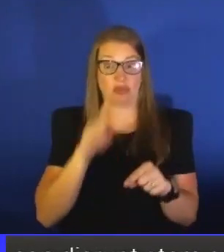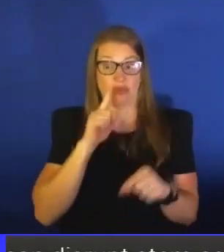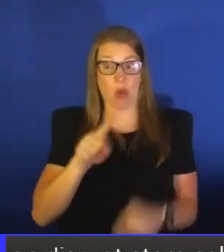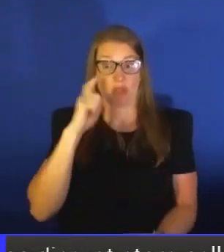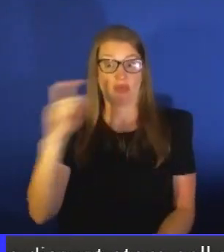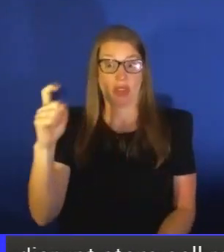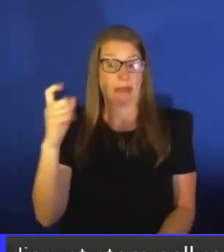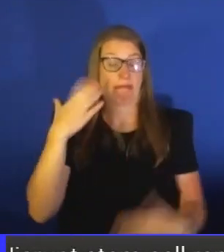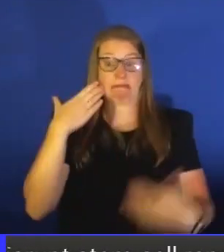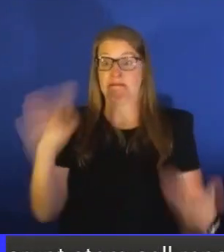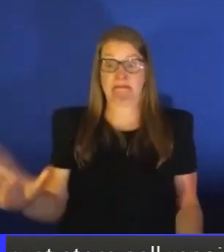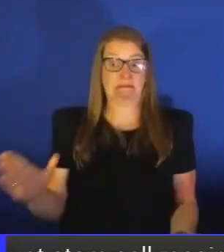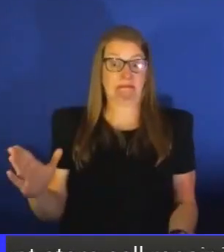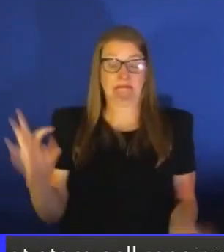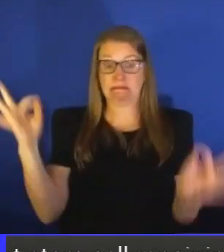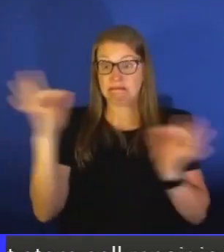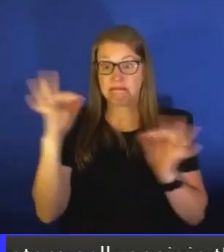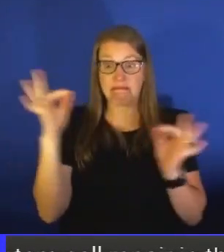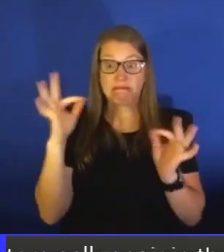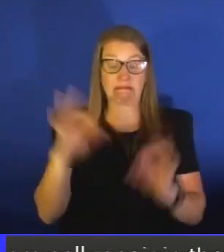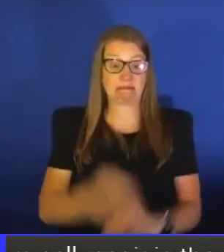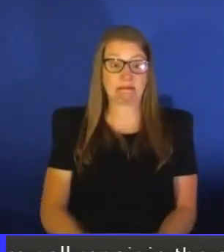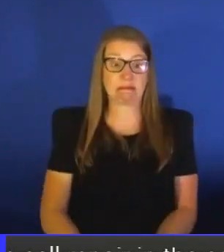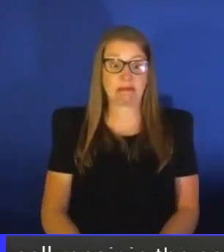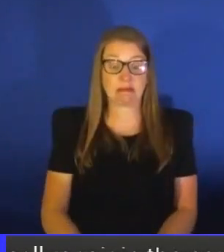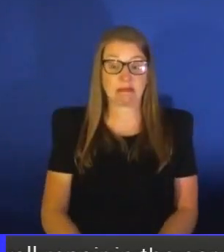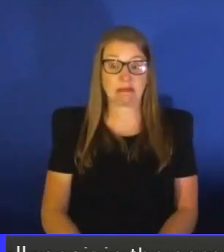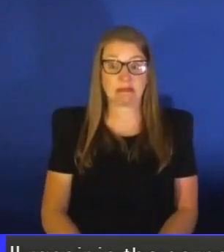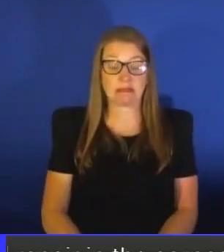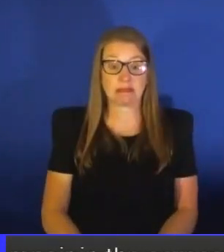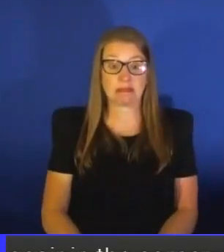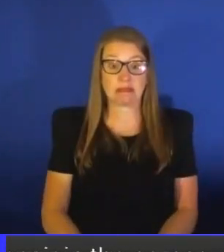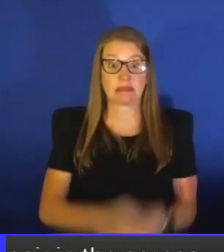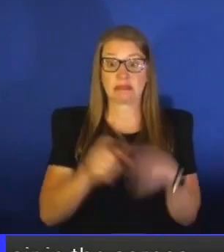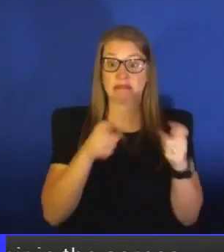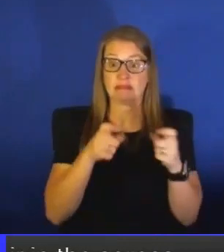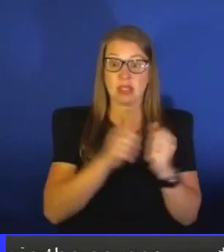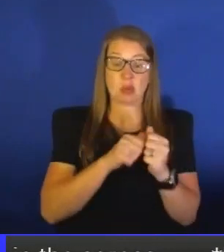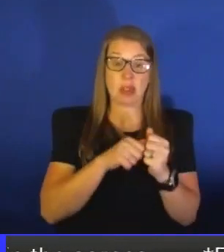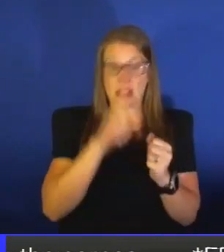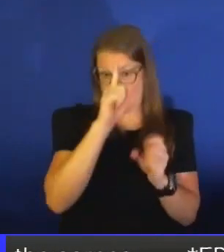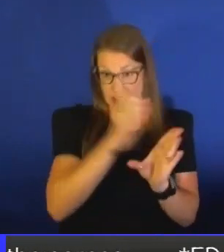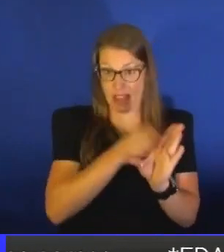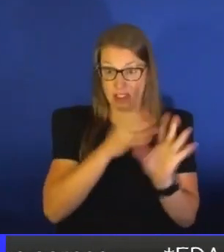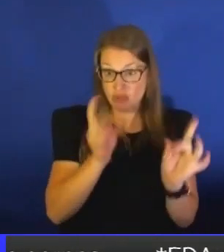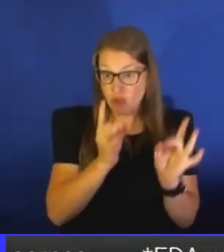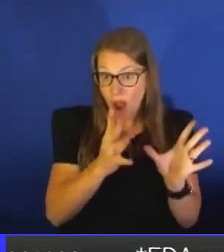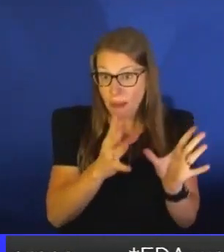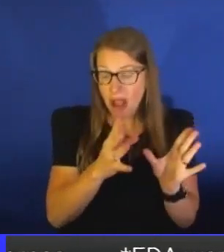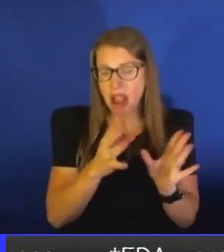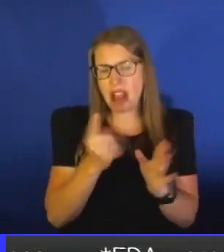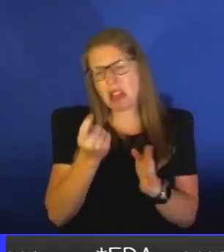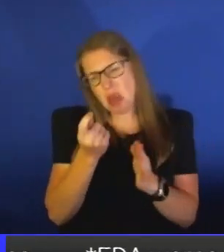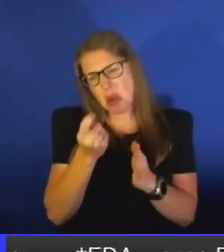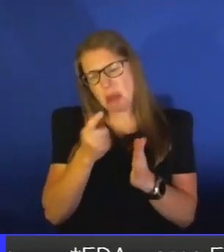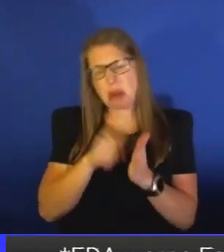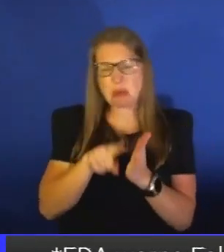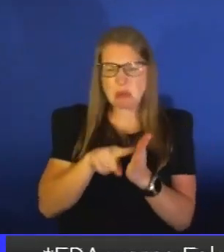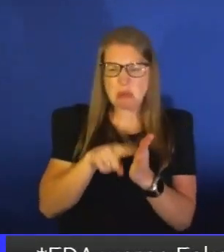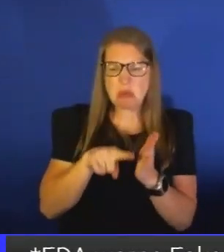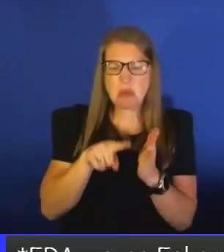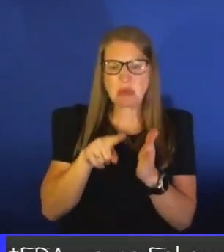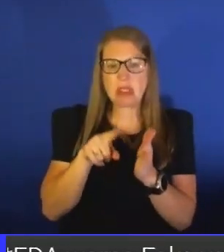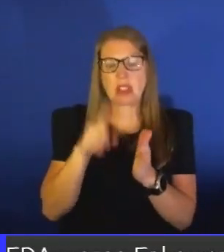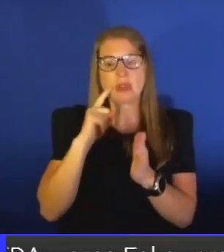this day. There's everything from it's a way to deal with psychological trauma. There's a little bit of research that's looking at dreaming